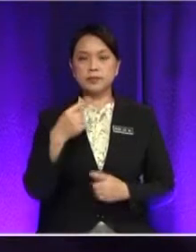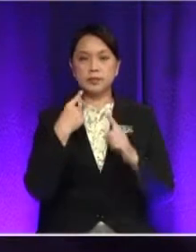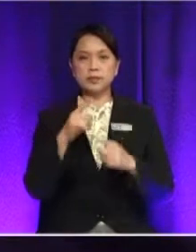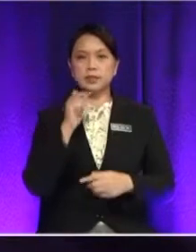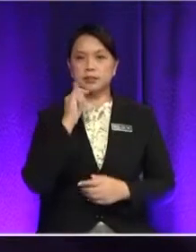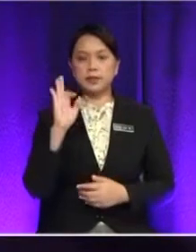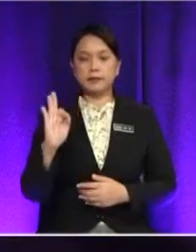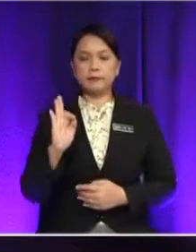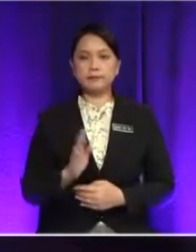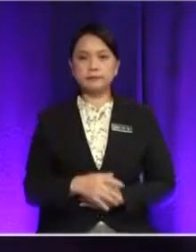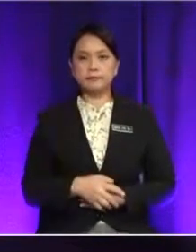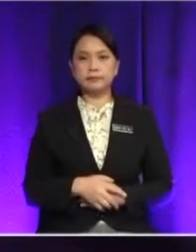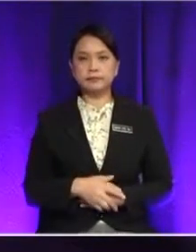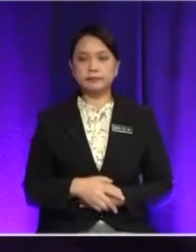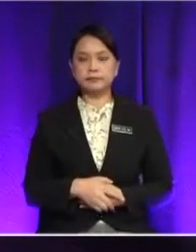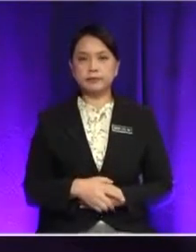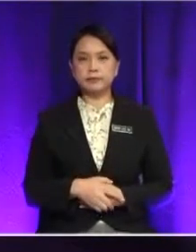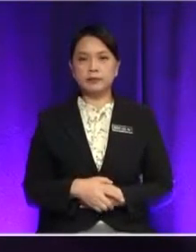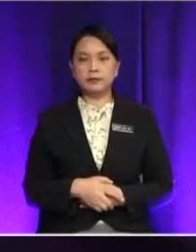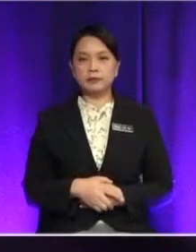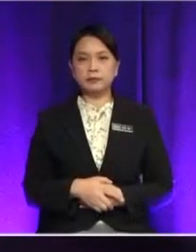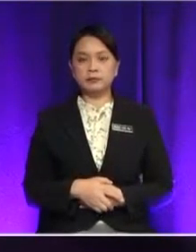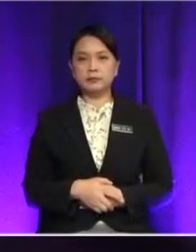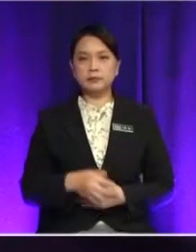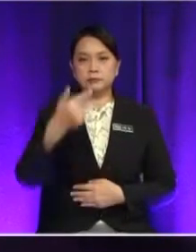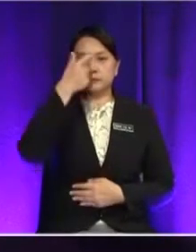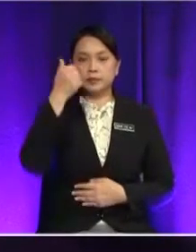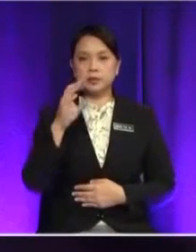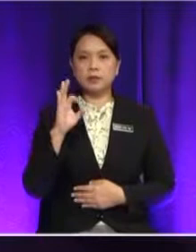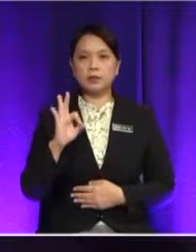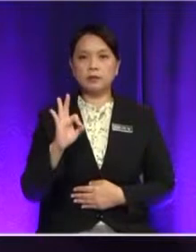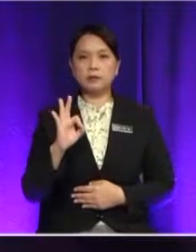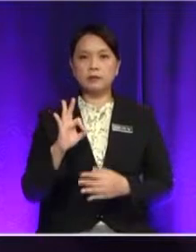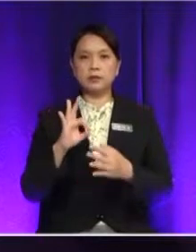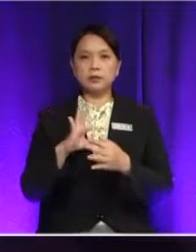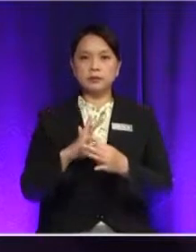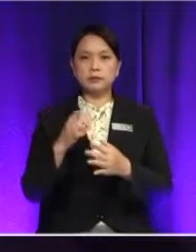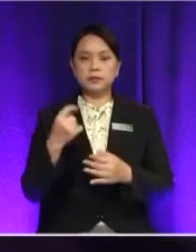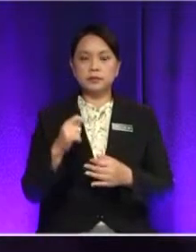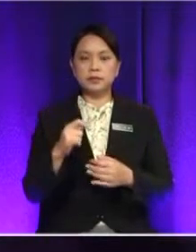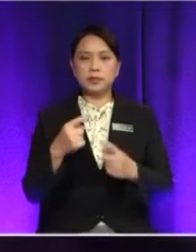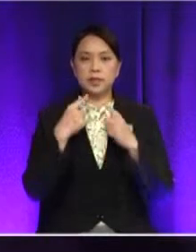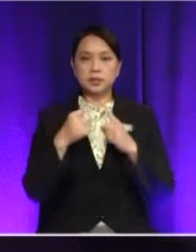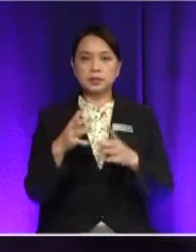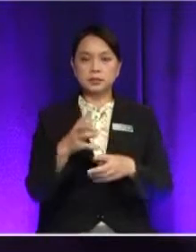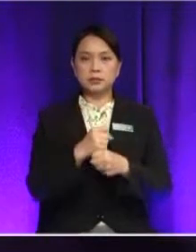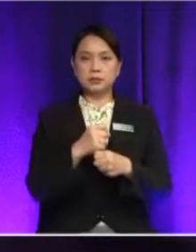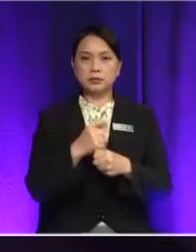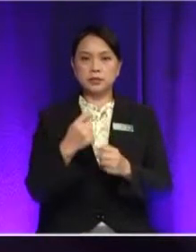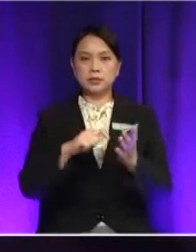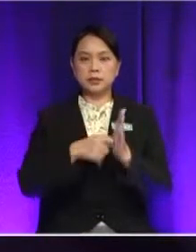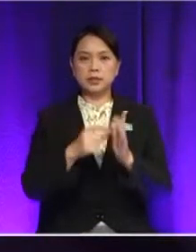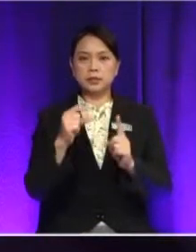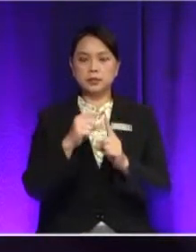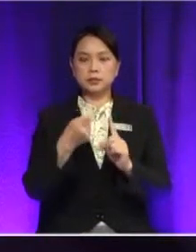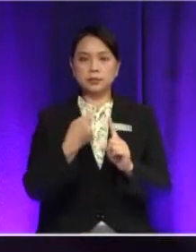do you say F, Liliana? Lily? It is because of the answer from... Because the keywords from the answer, which is